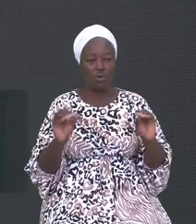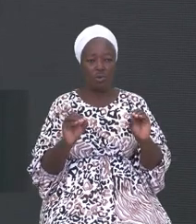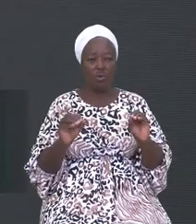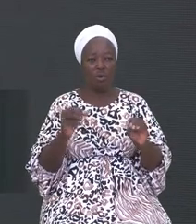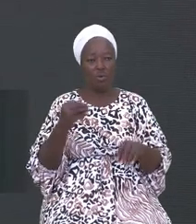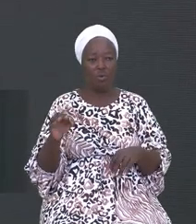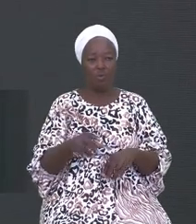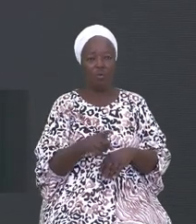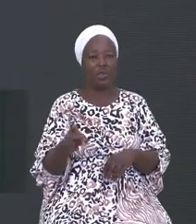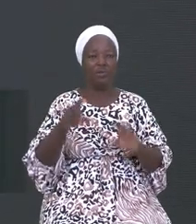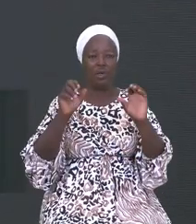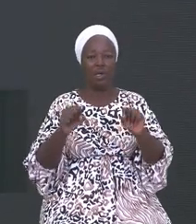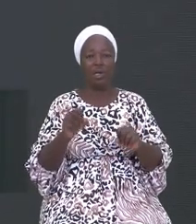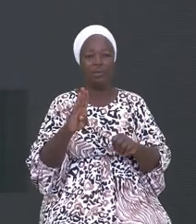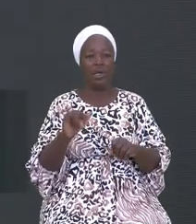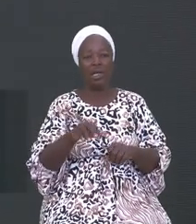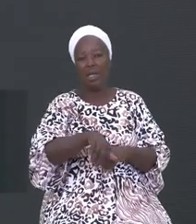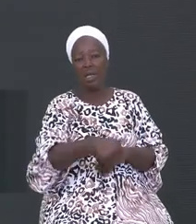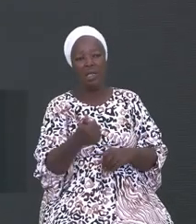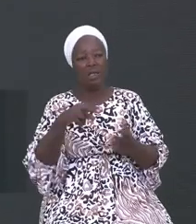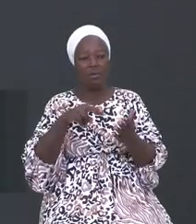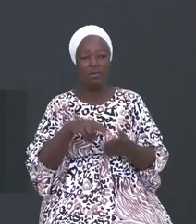brother. None. Rich,